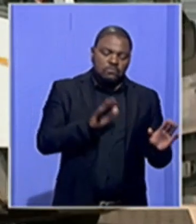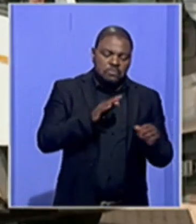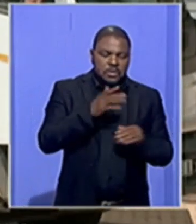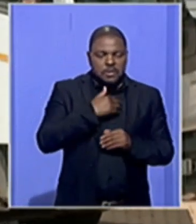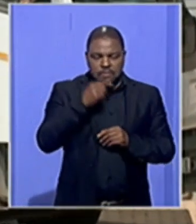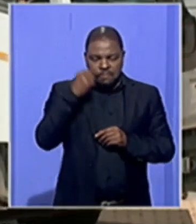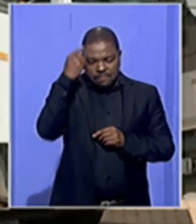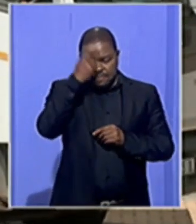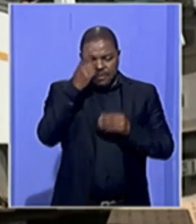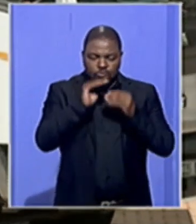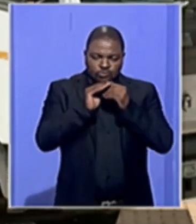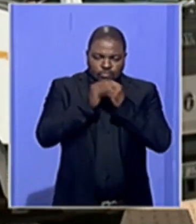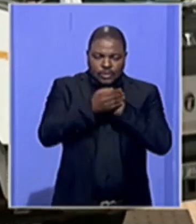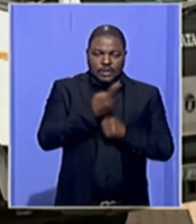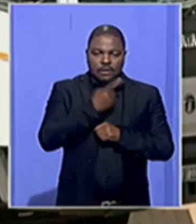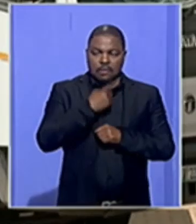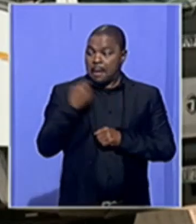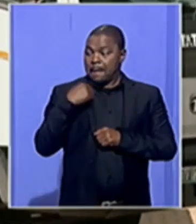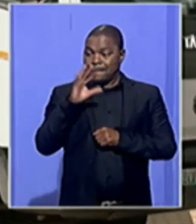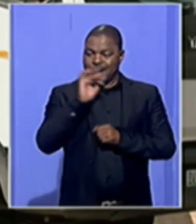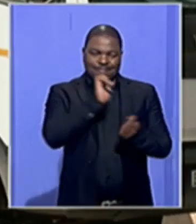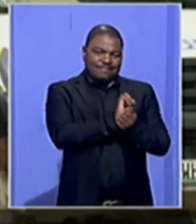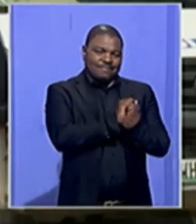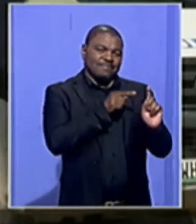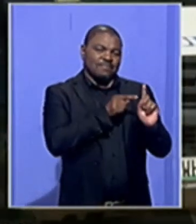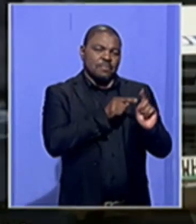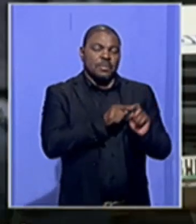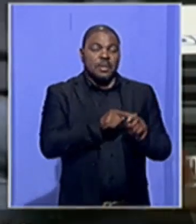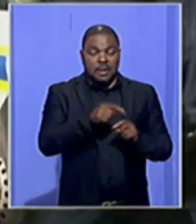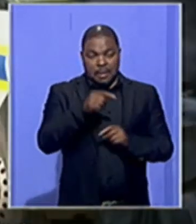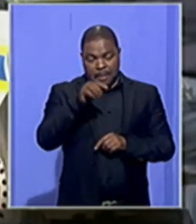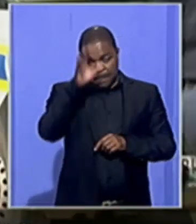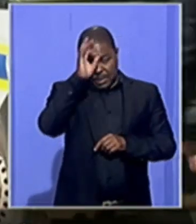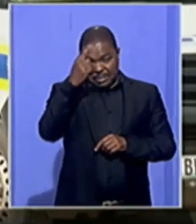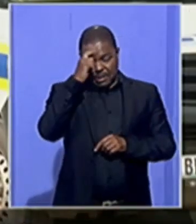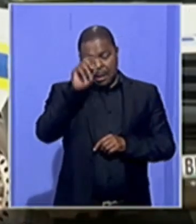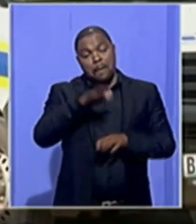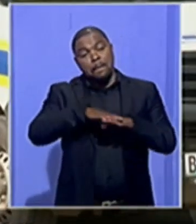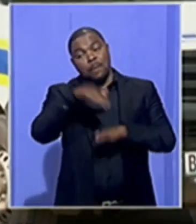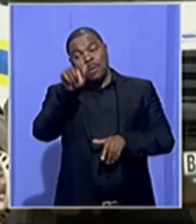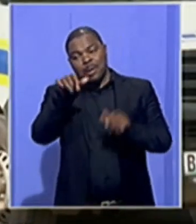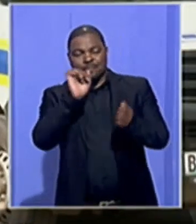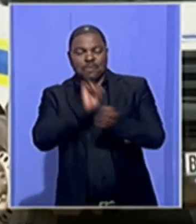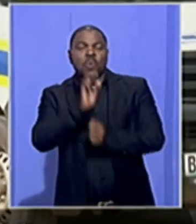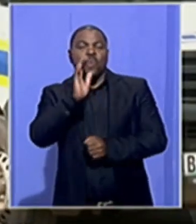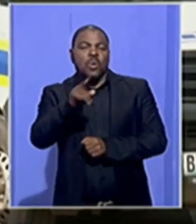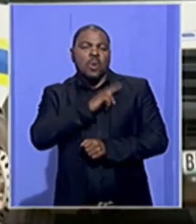tshwerwe ka mosupologo. Mapodisi a re a solofetse go tshwara batho ba bangwe gape malebana le polo ya mogoso ya batho